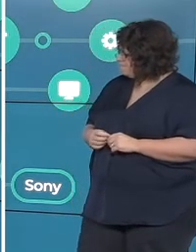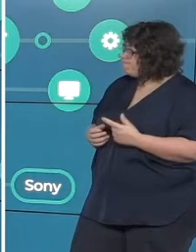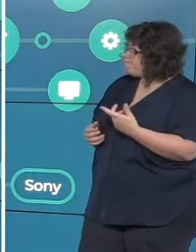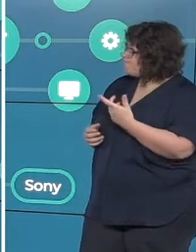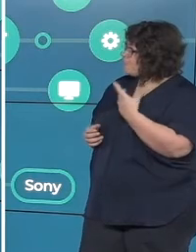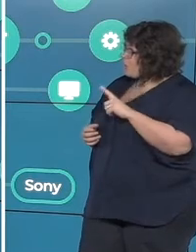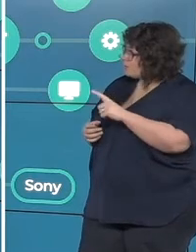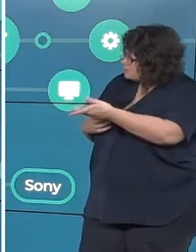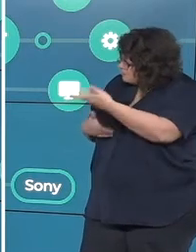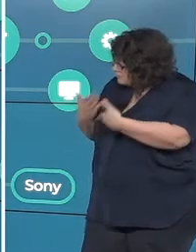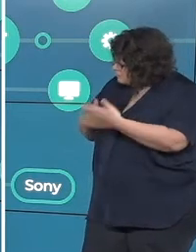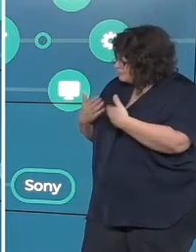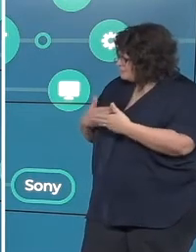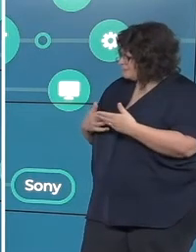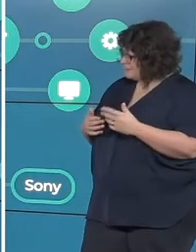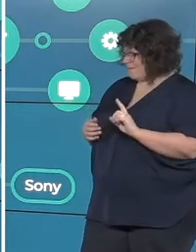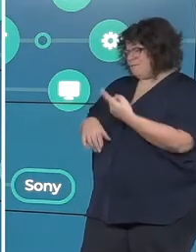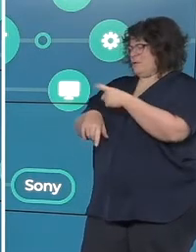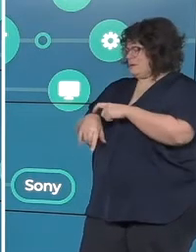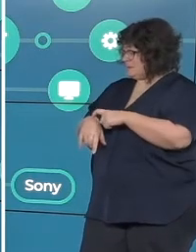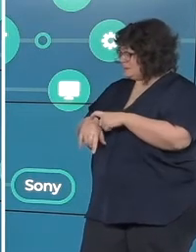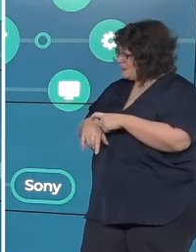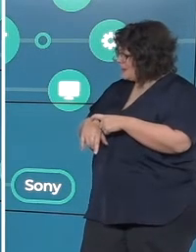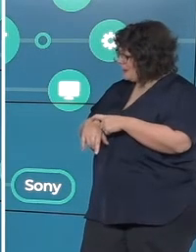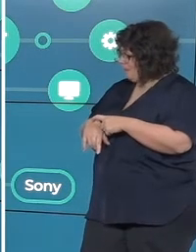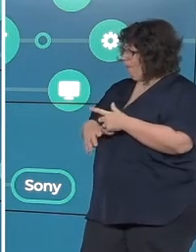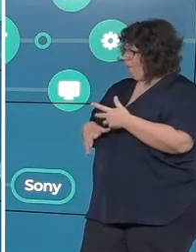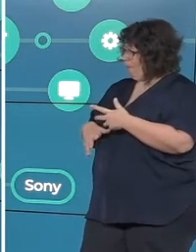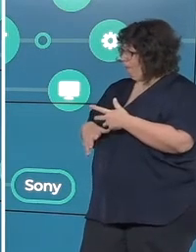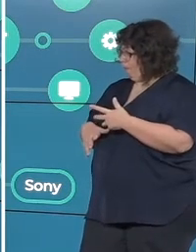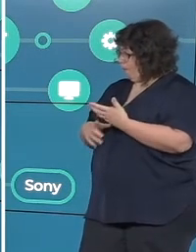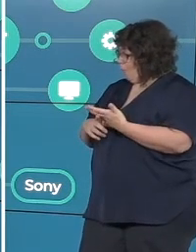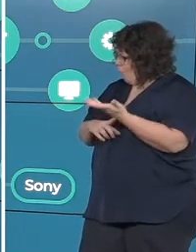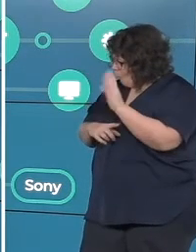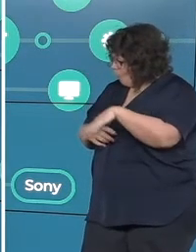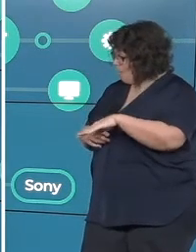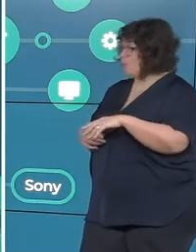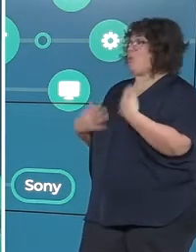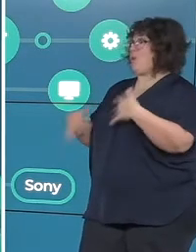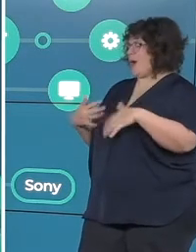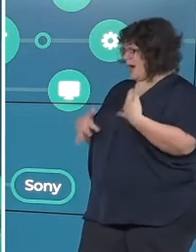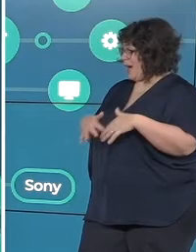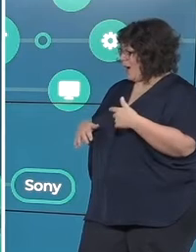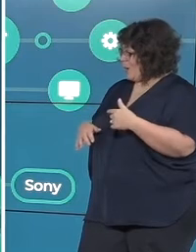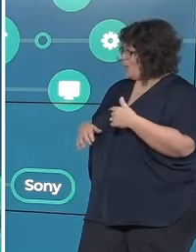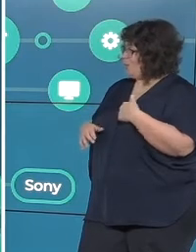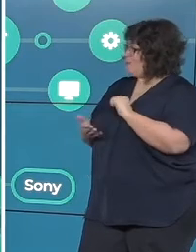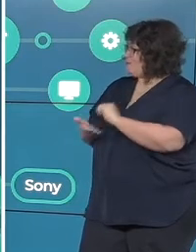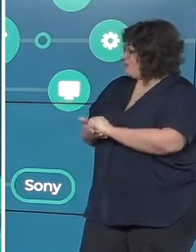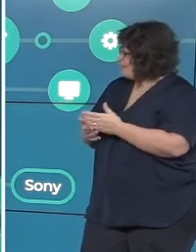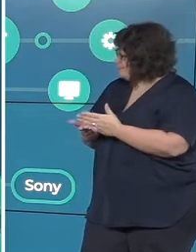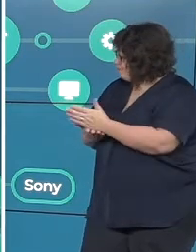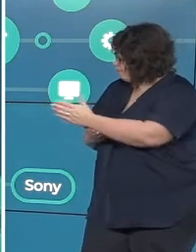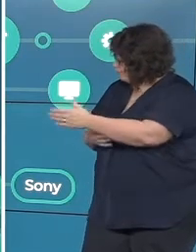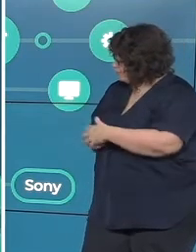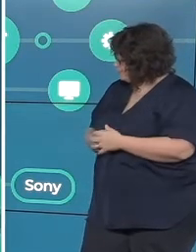you? You went home and you were like, wow, I'm on the right track. Yeah, I think within this realm, I had been doing product marketing